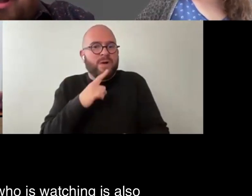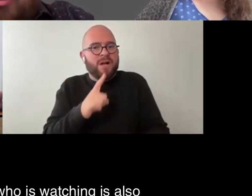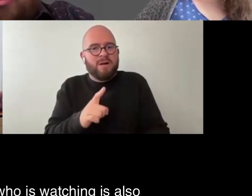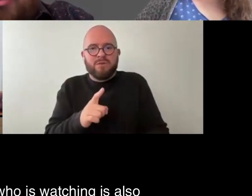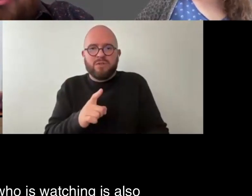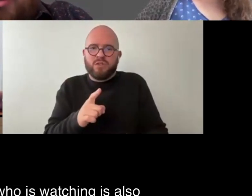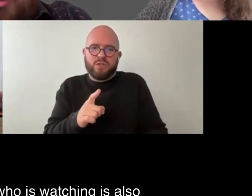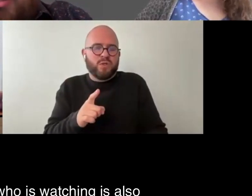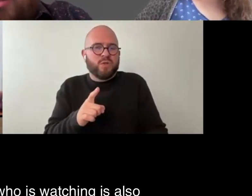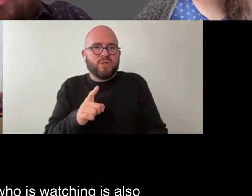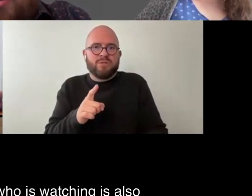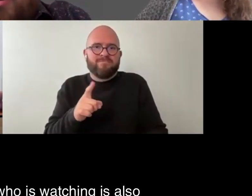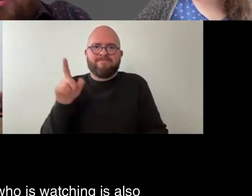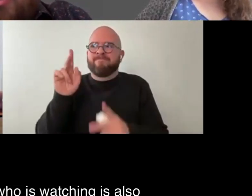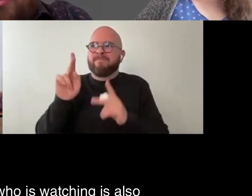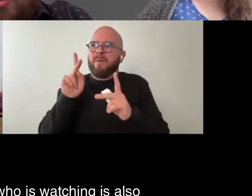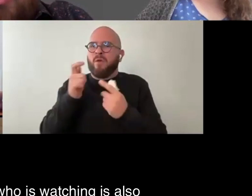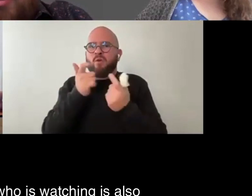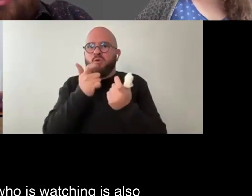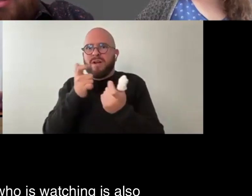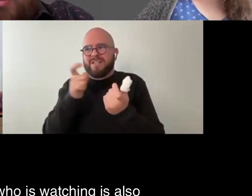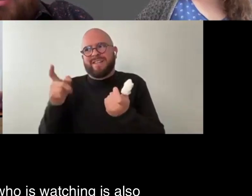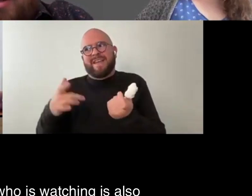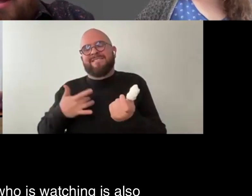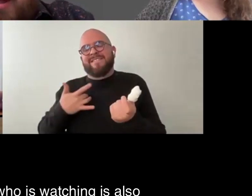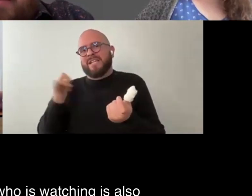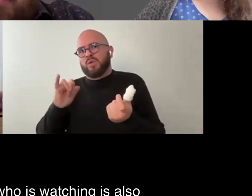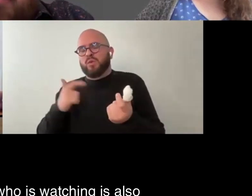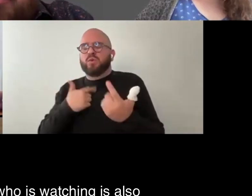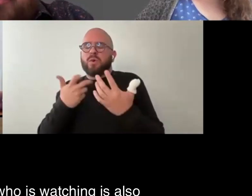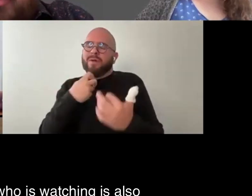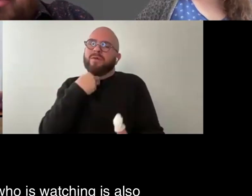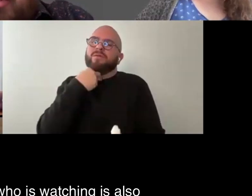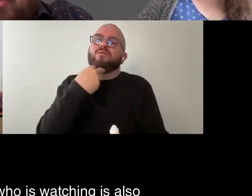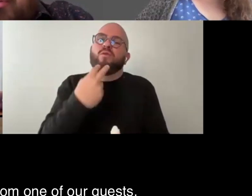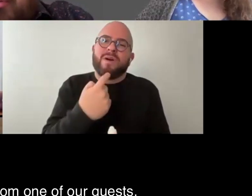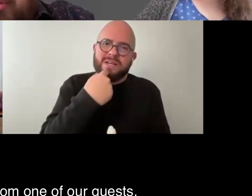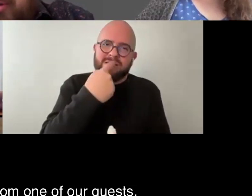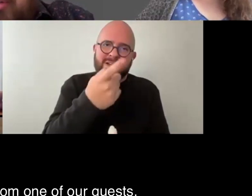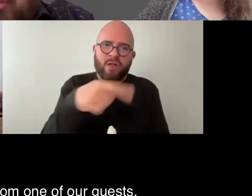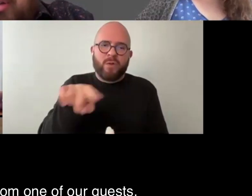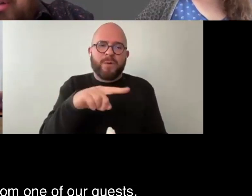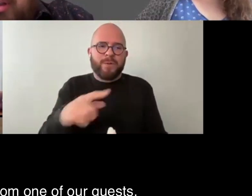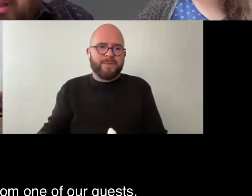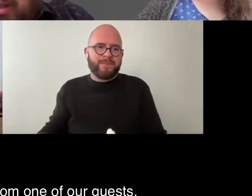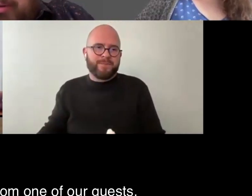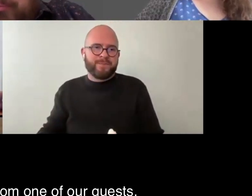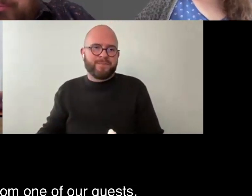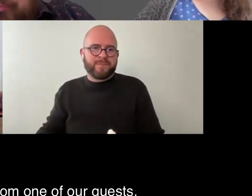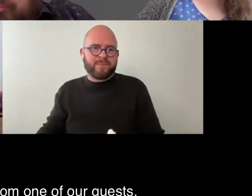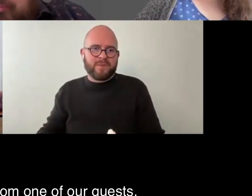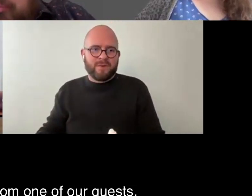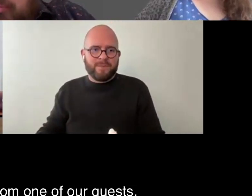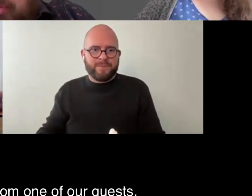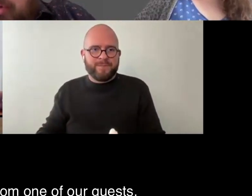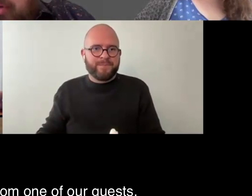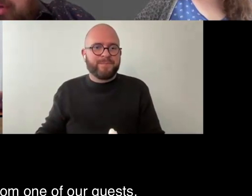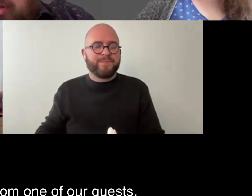is watching is also feeling that, so I just wanted to voice that. So our first question